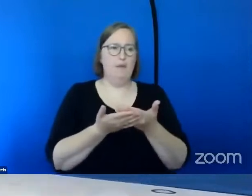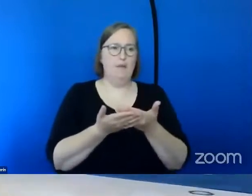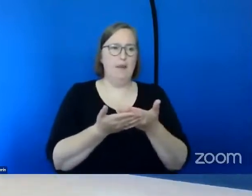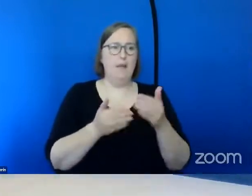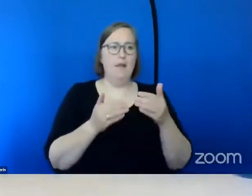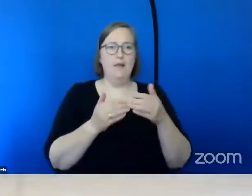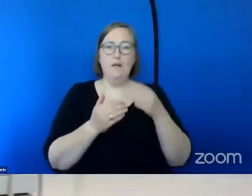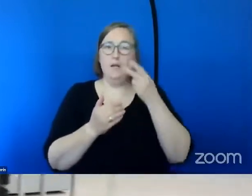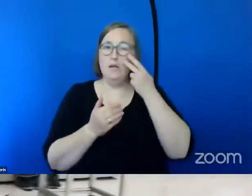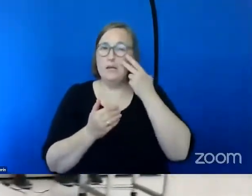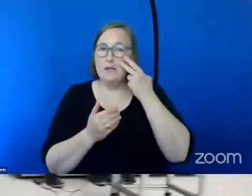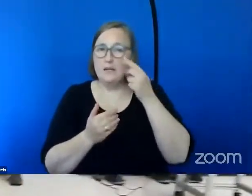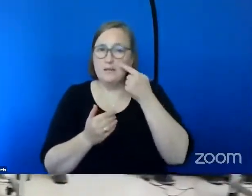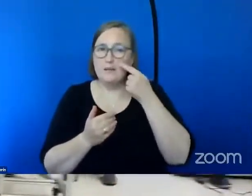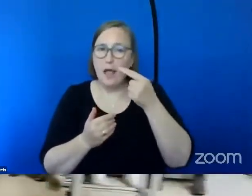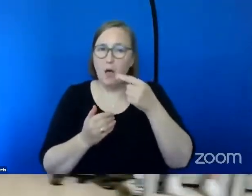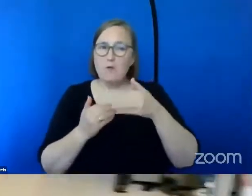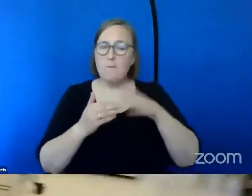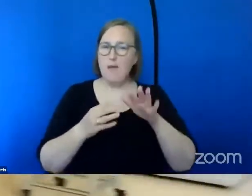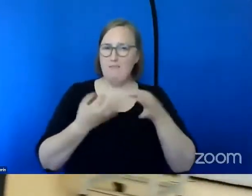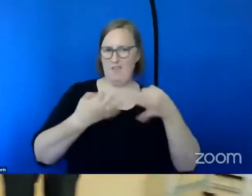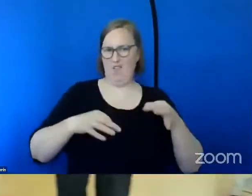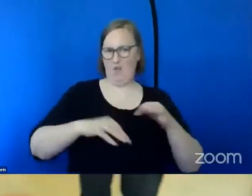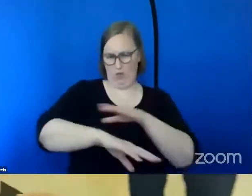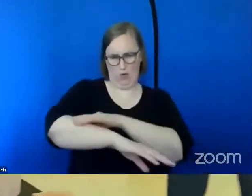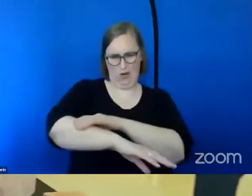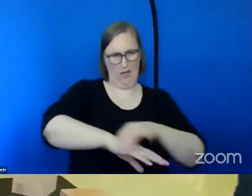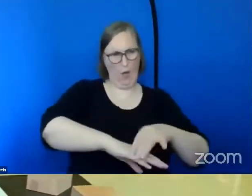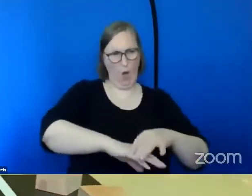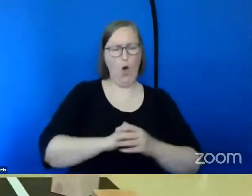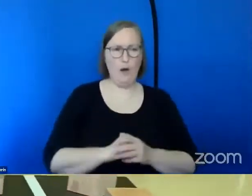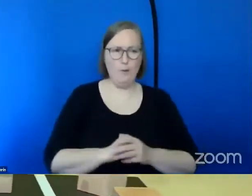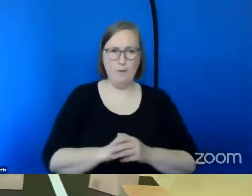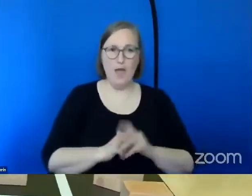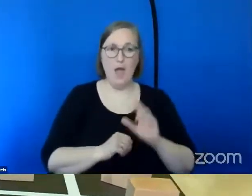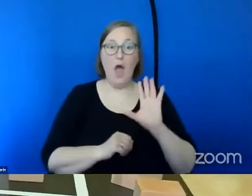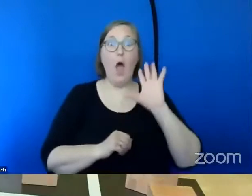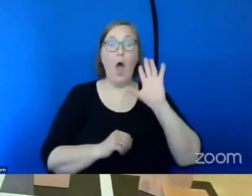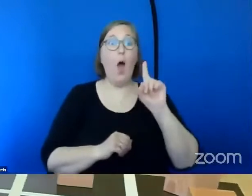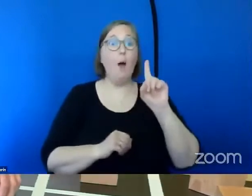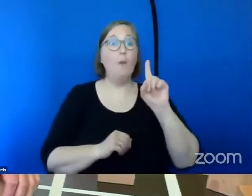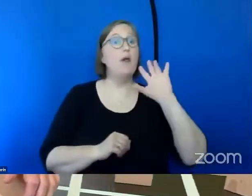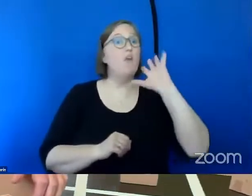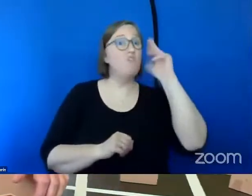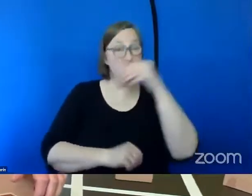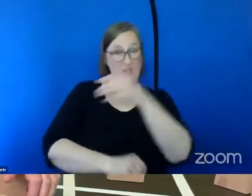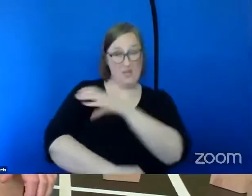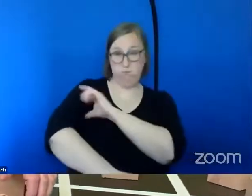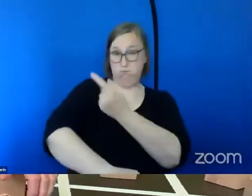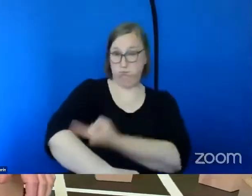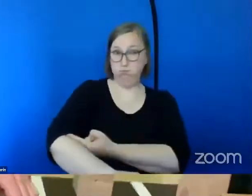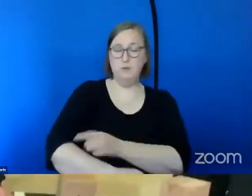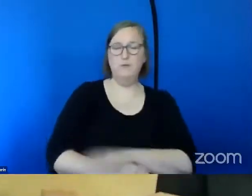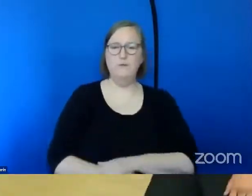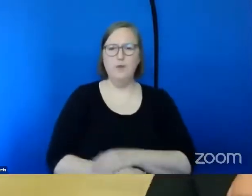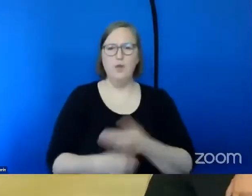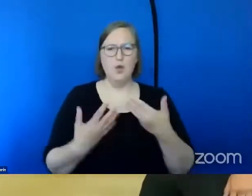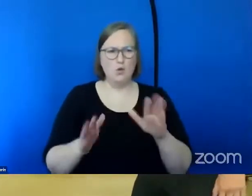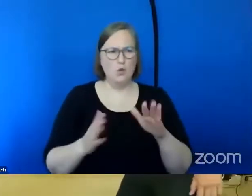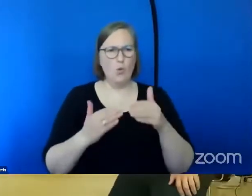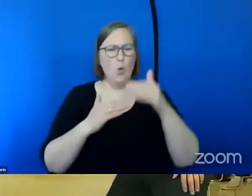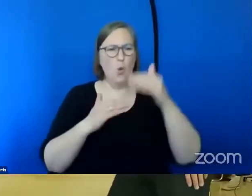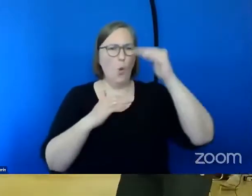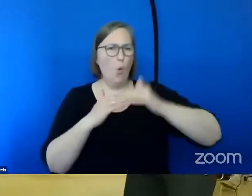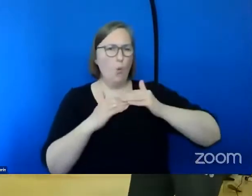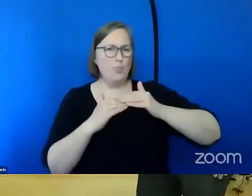got 3 out of the 8 already in position. Magnus Niska drawing on his experience here. Very calm, very cool.